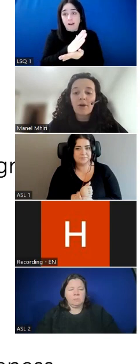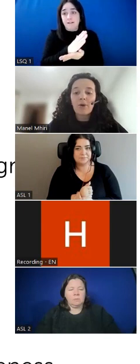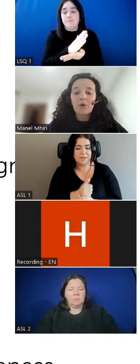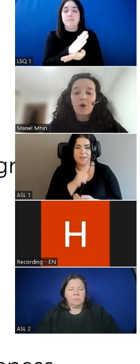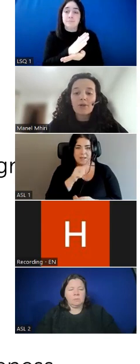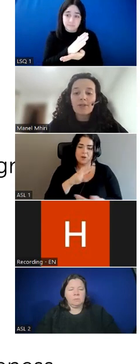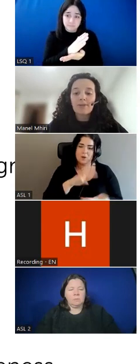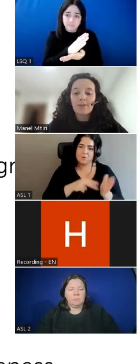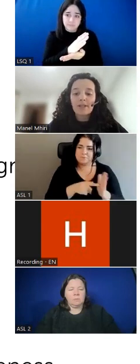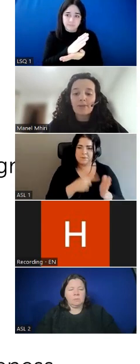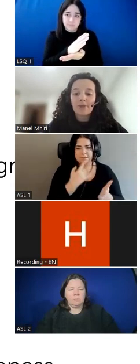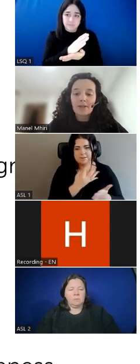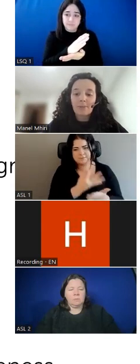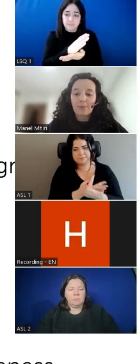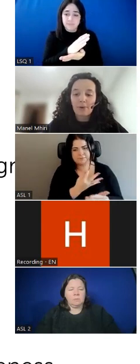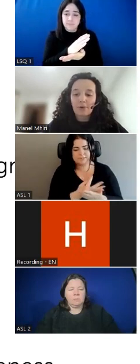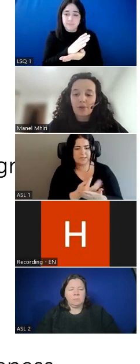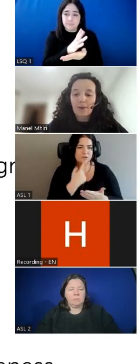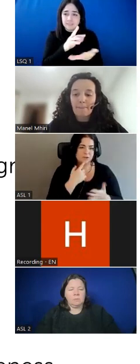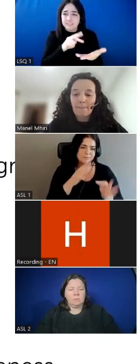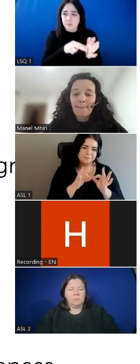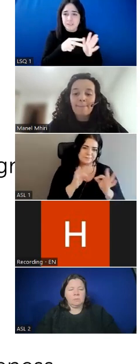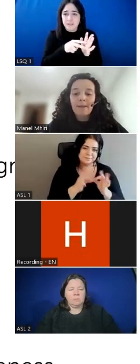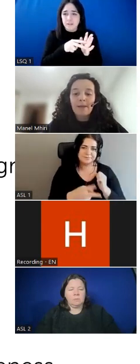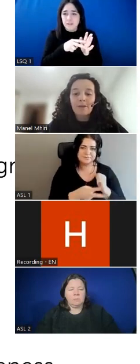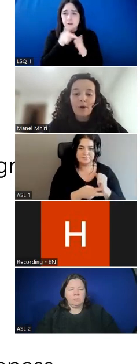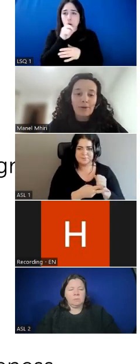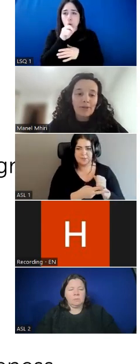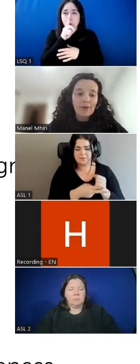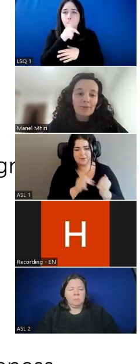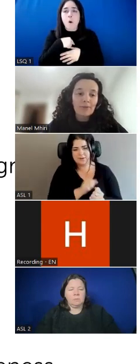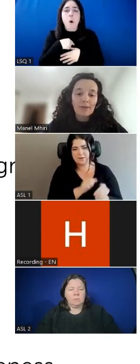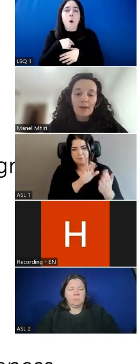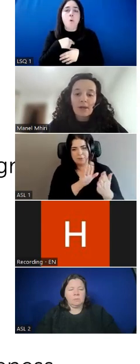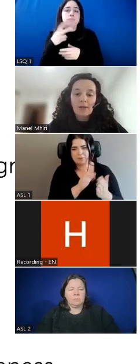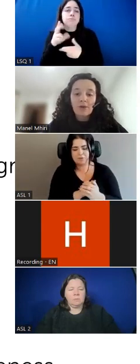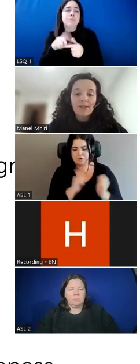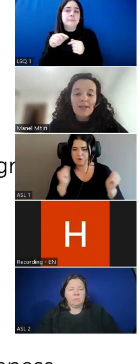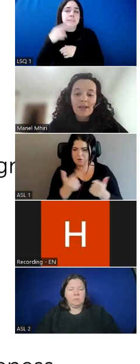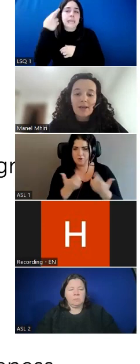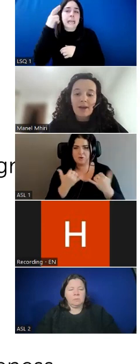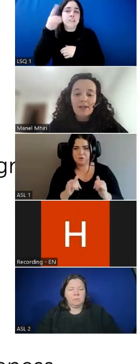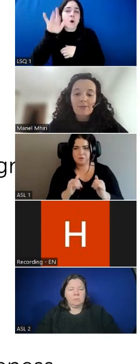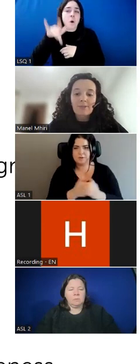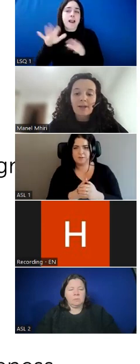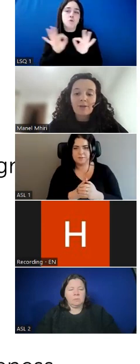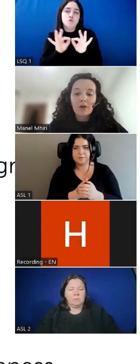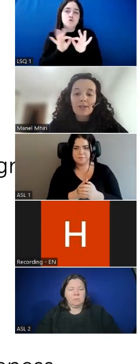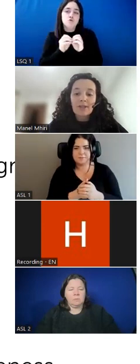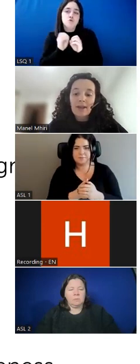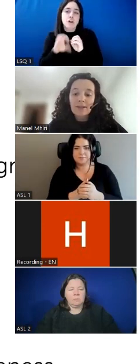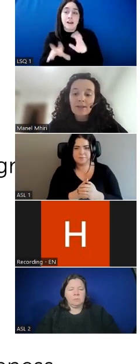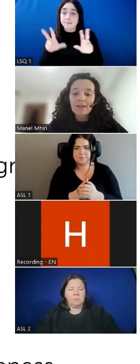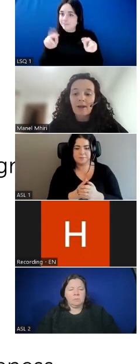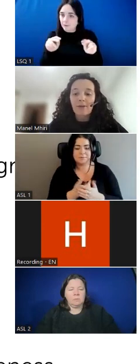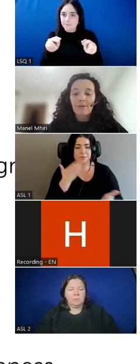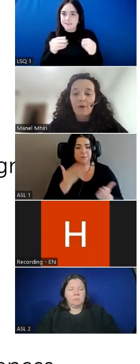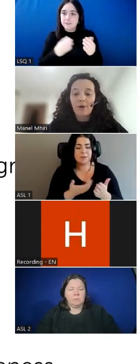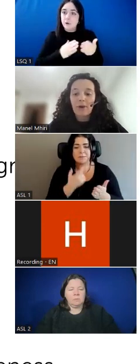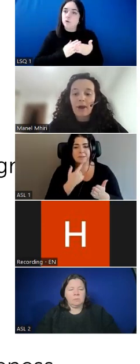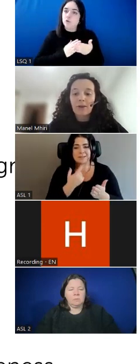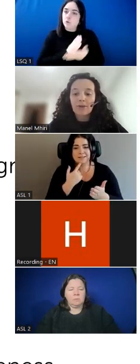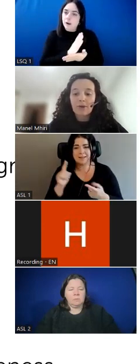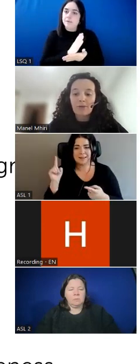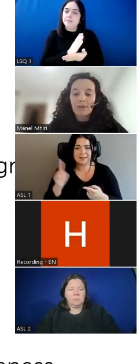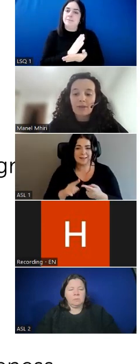financial or cost effectiveness approach. In other terms, not saying that it might cost less if